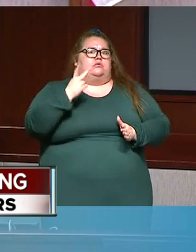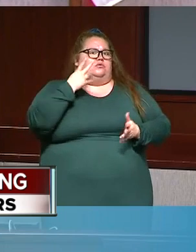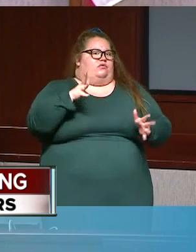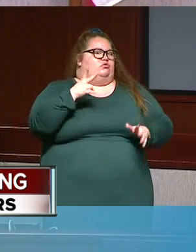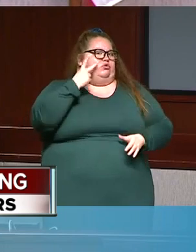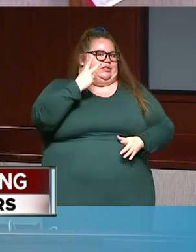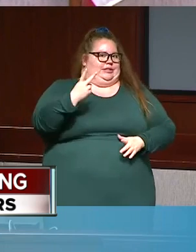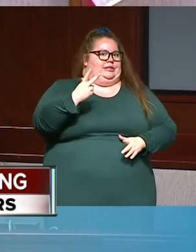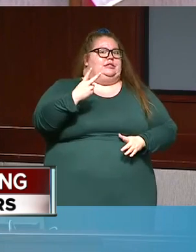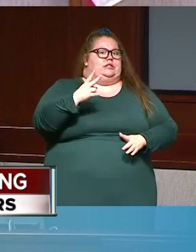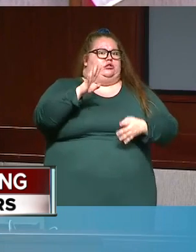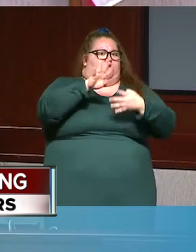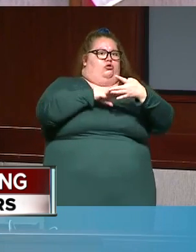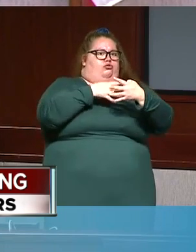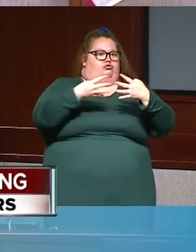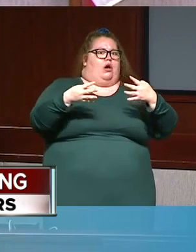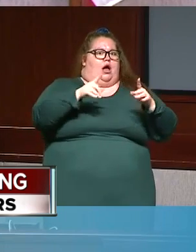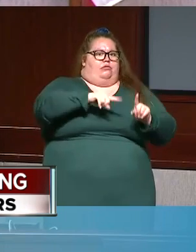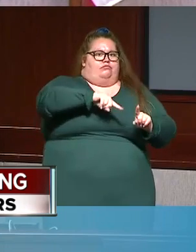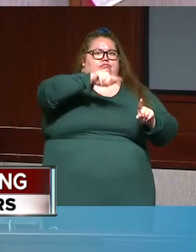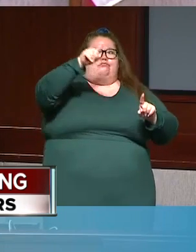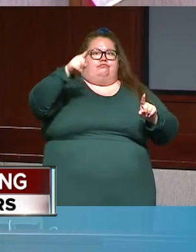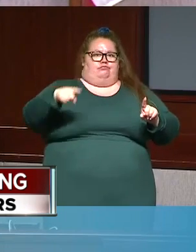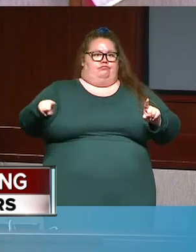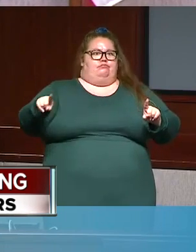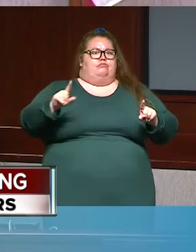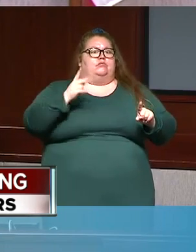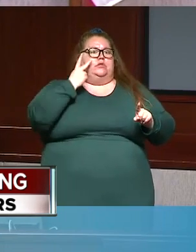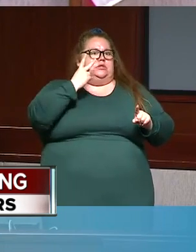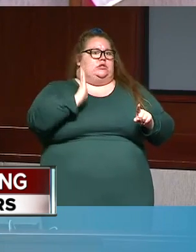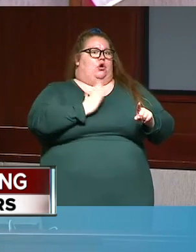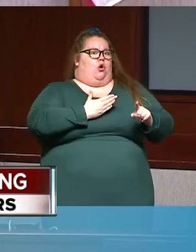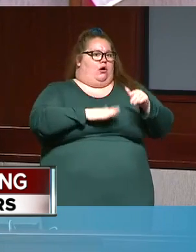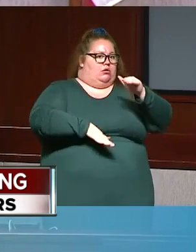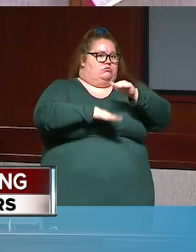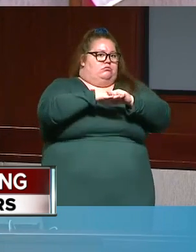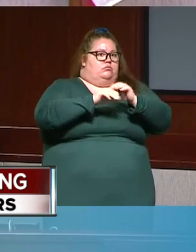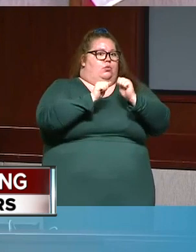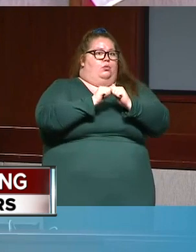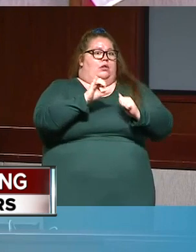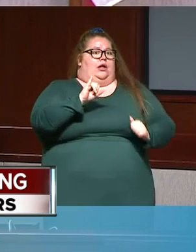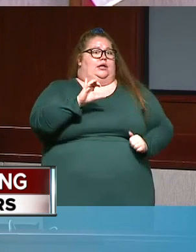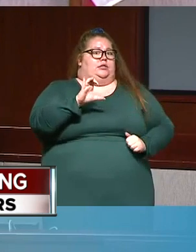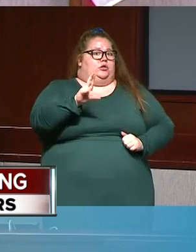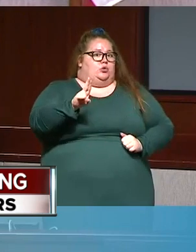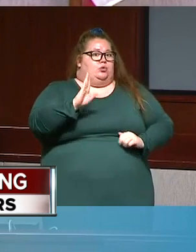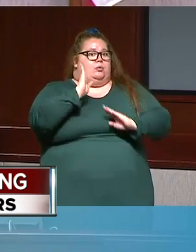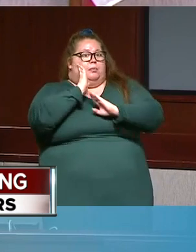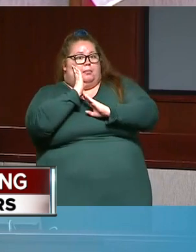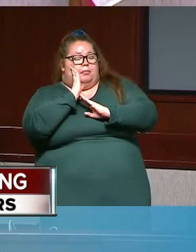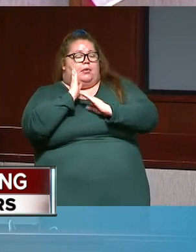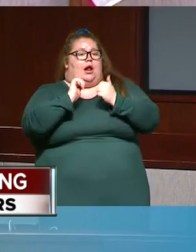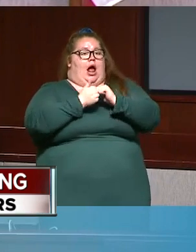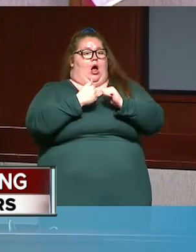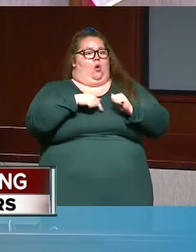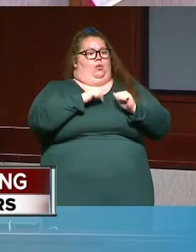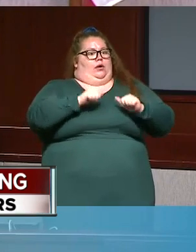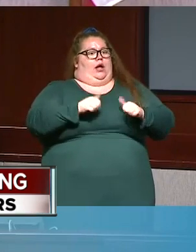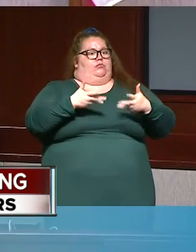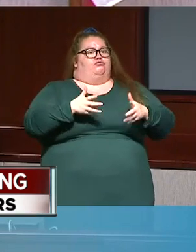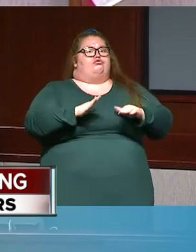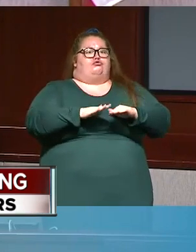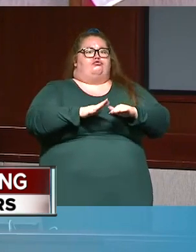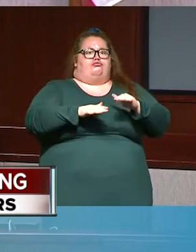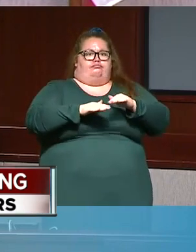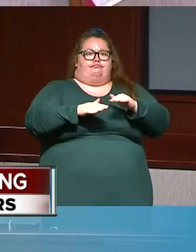what our current capacity is for ICU beds to surge to a much larger capacity. The hospitals